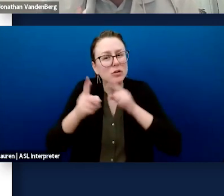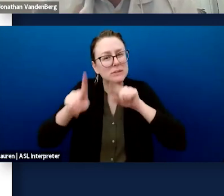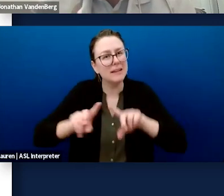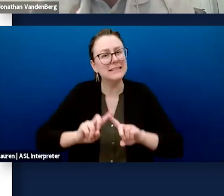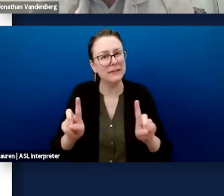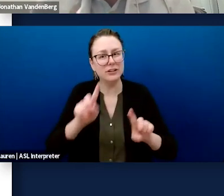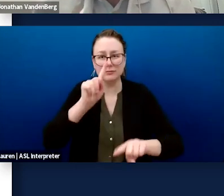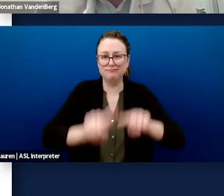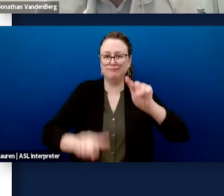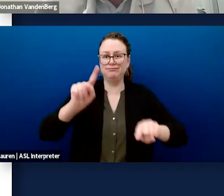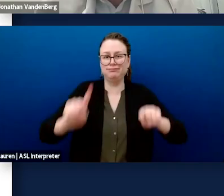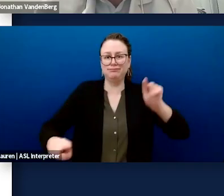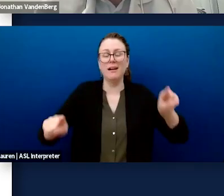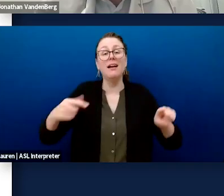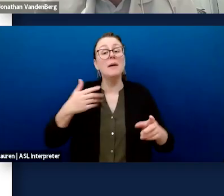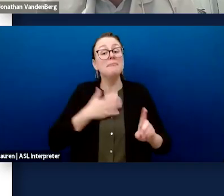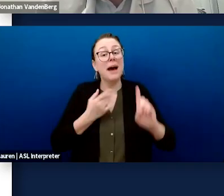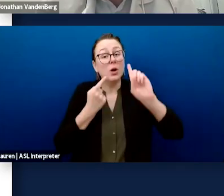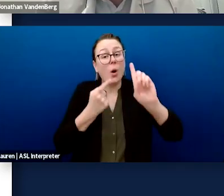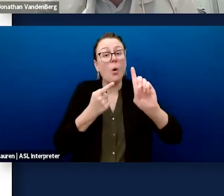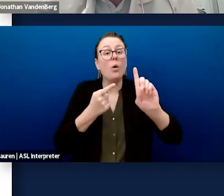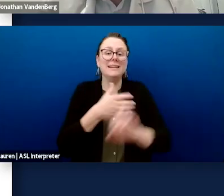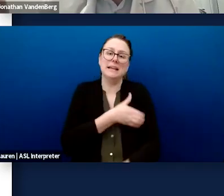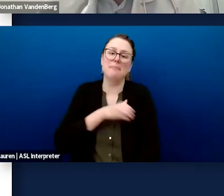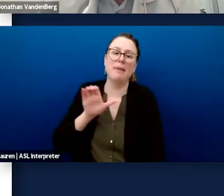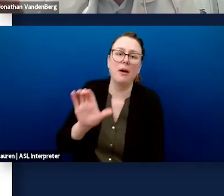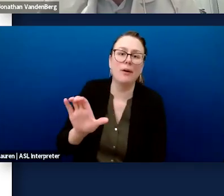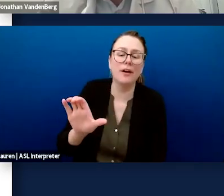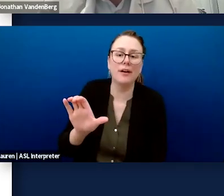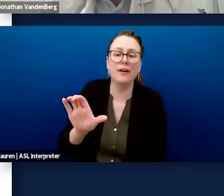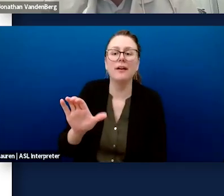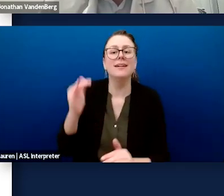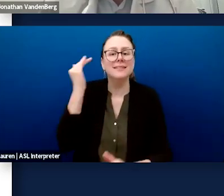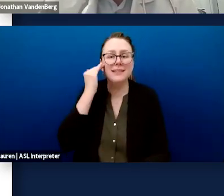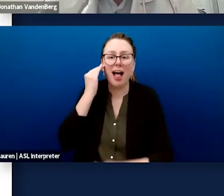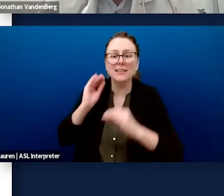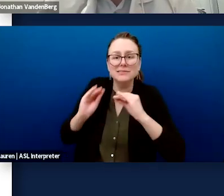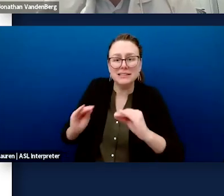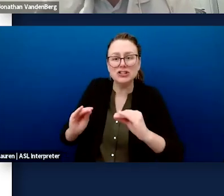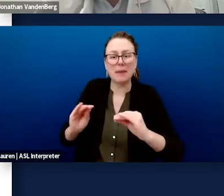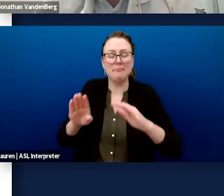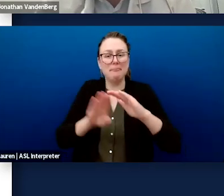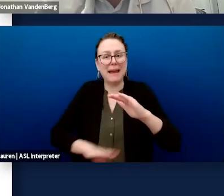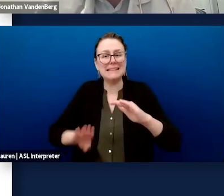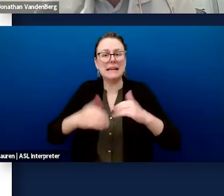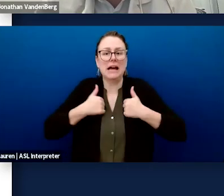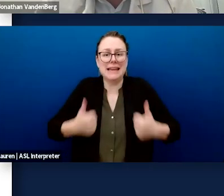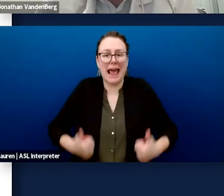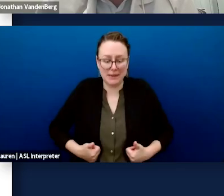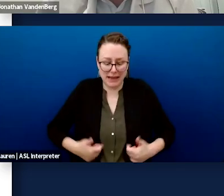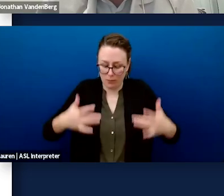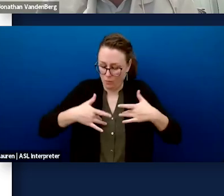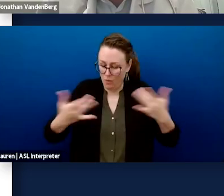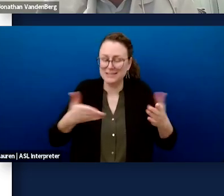little bit how I try and empower people through knowledge of their basic anatomy and kind of what's going on